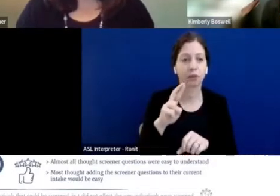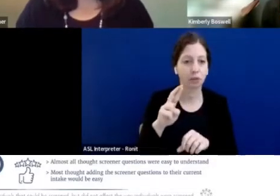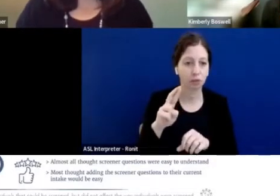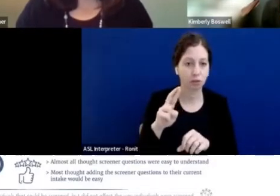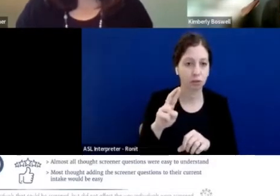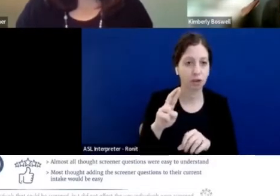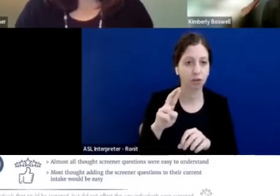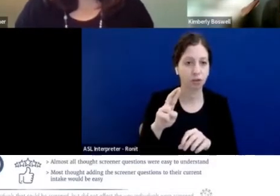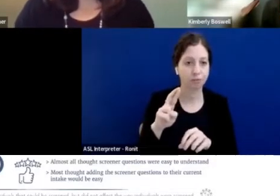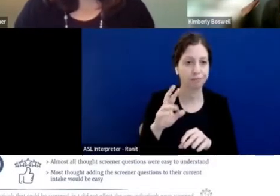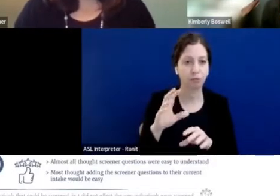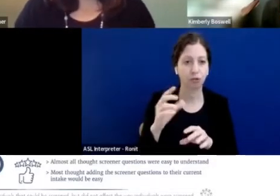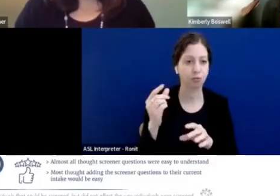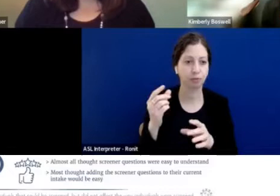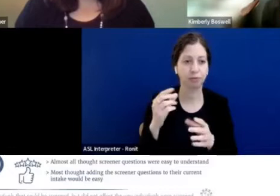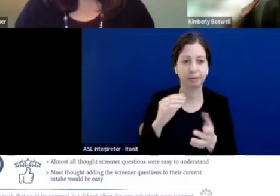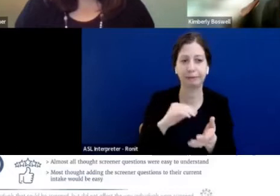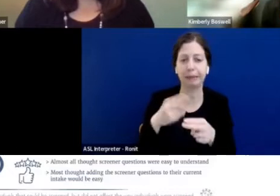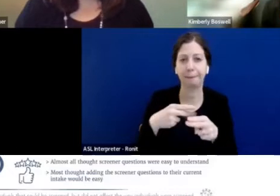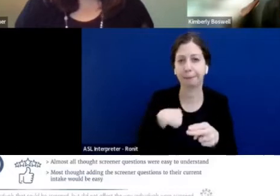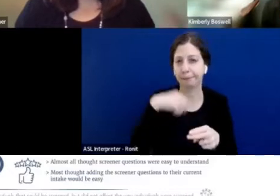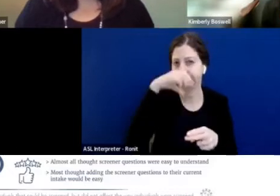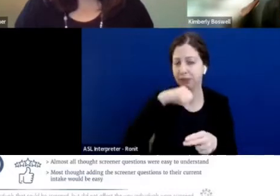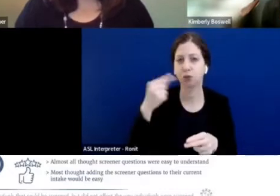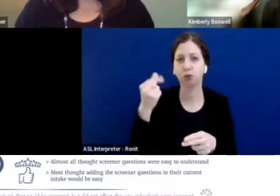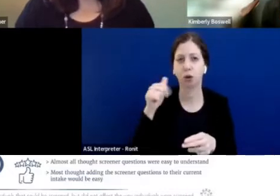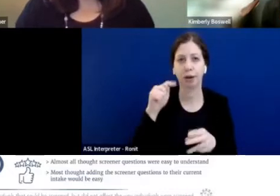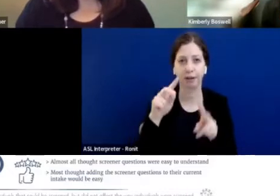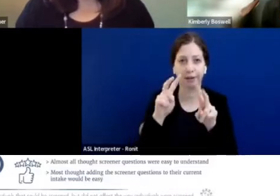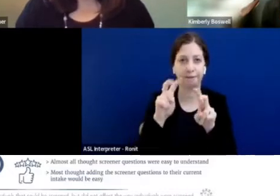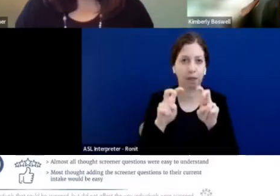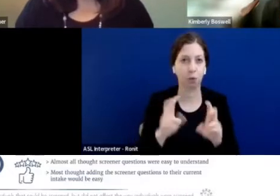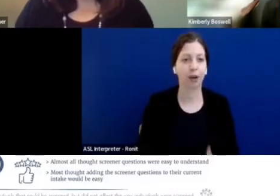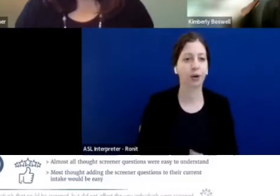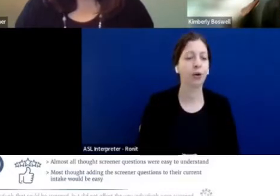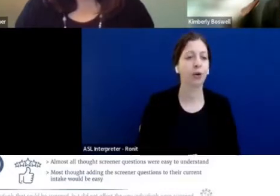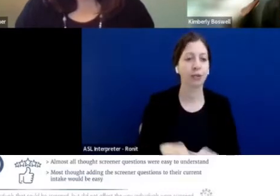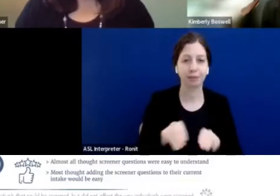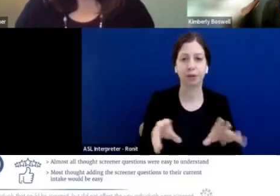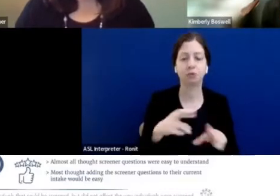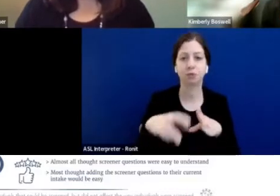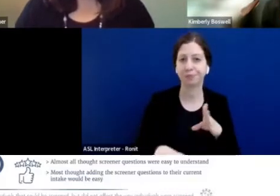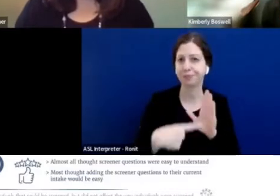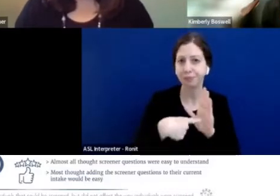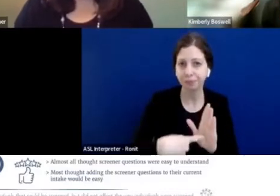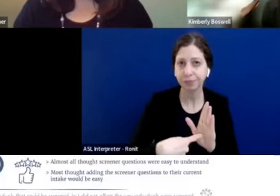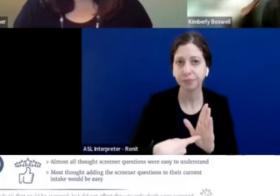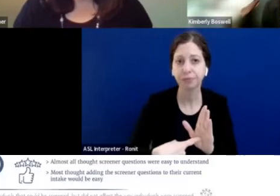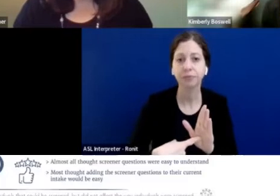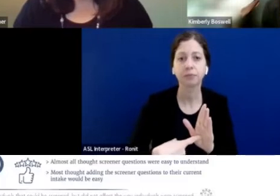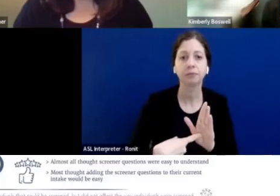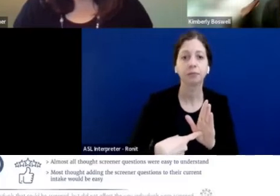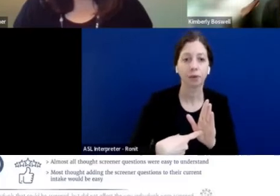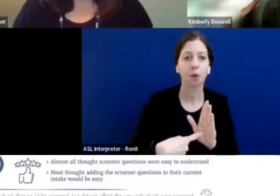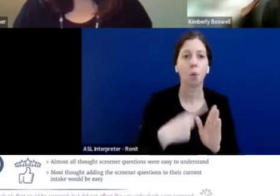grant evaluator. Our dissemination results were shown here, and what it revealed mainly was that 1 in